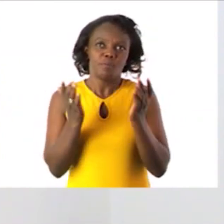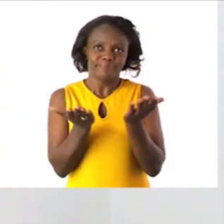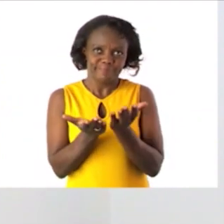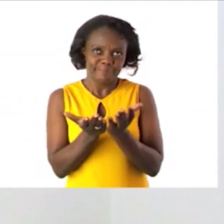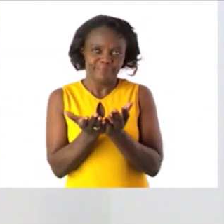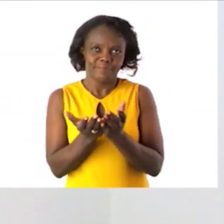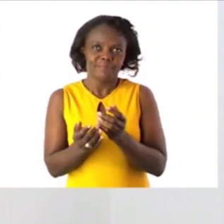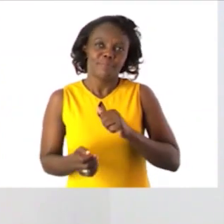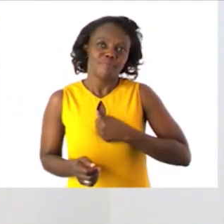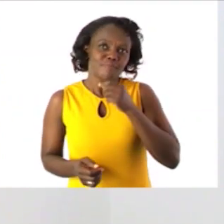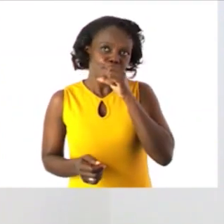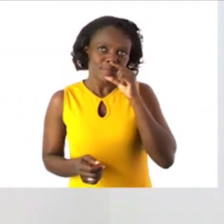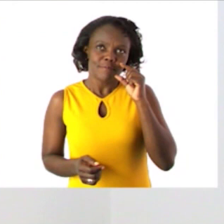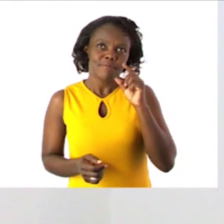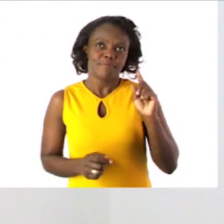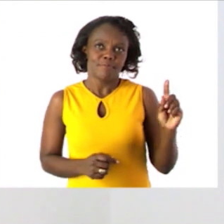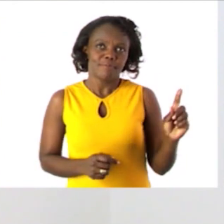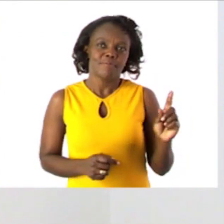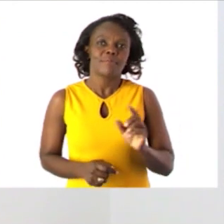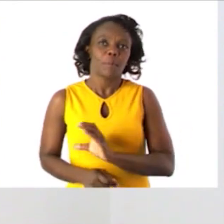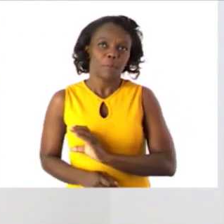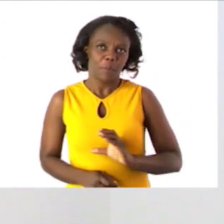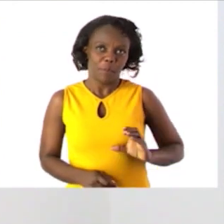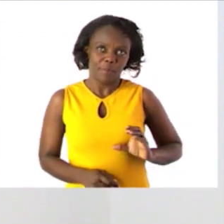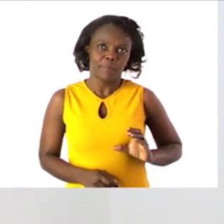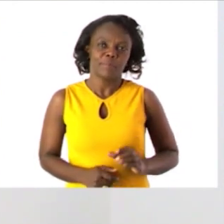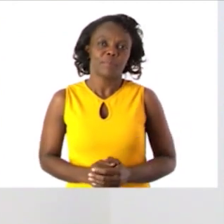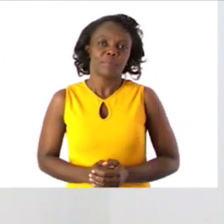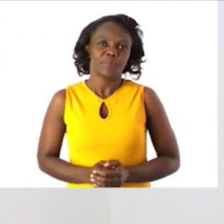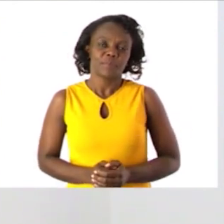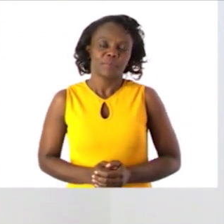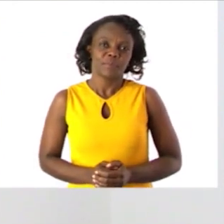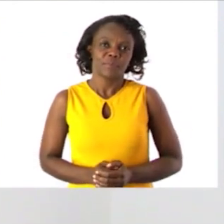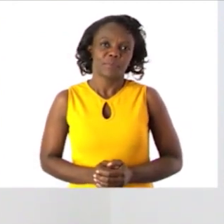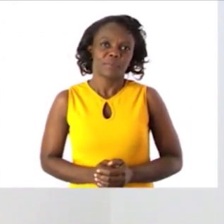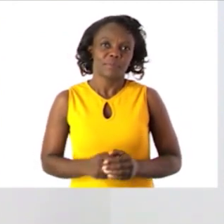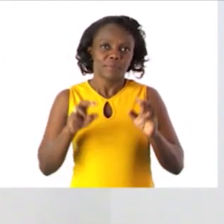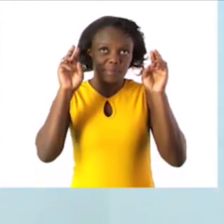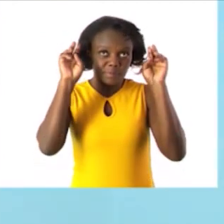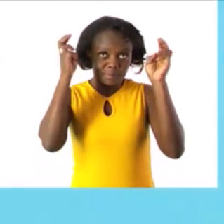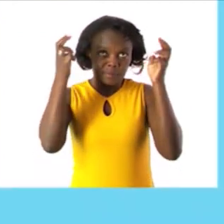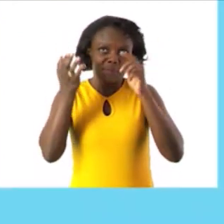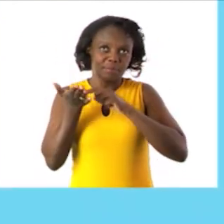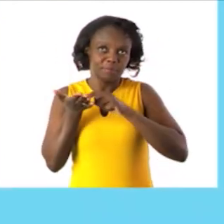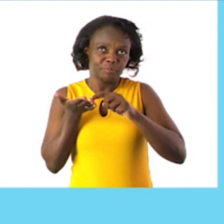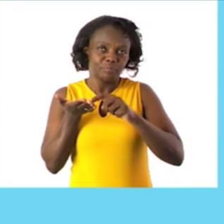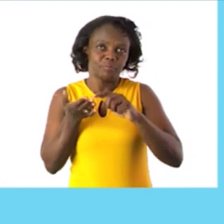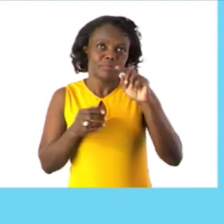School. My name is Mrs. Mudabeti. Our theme for this week is